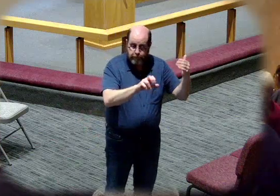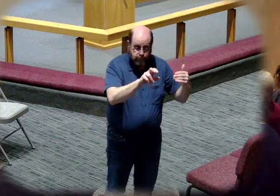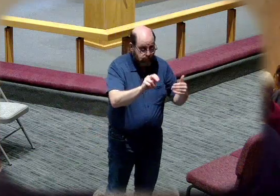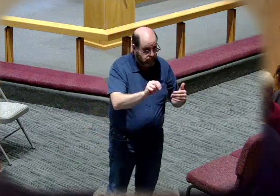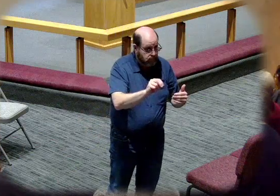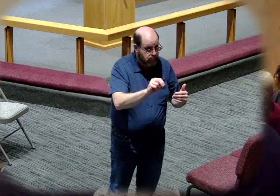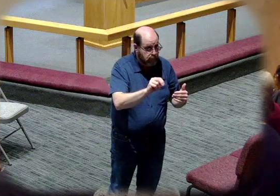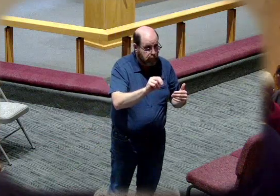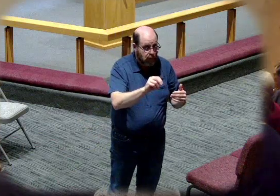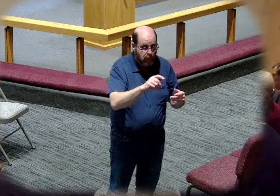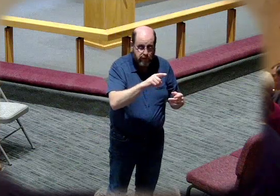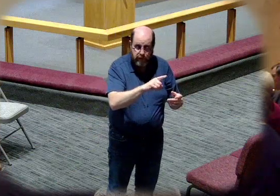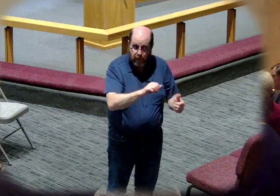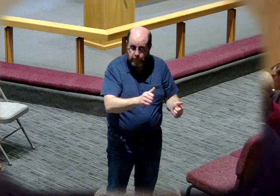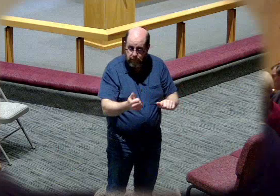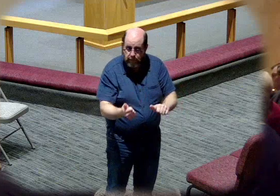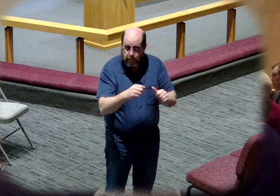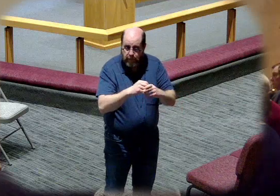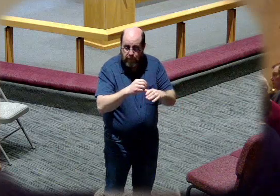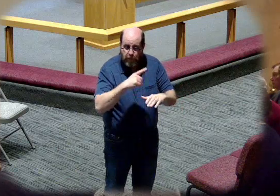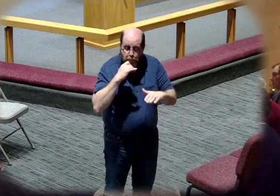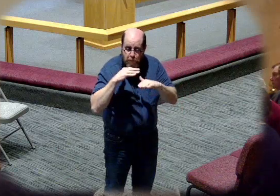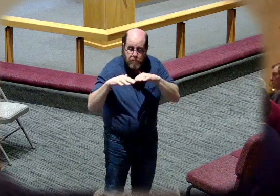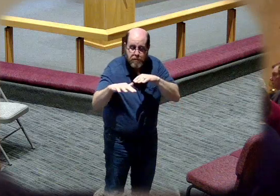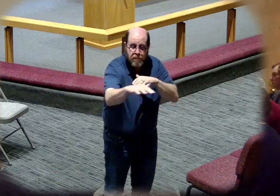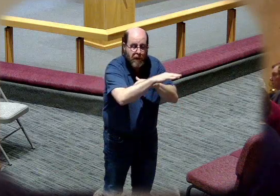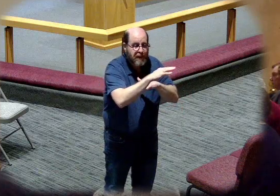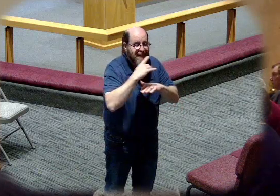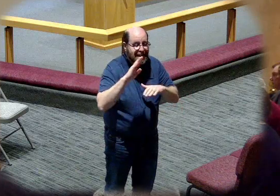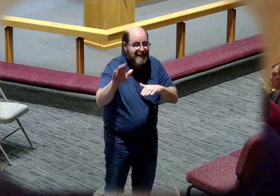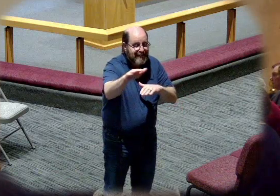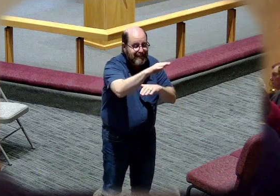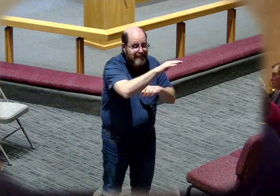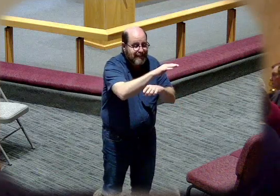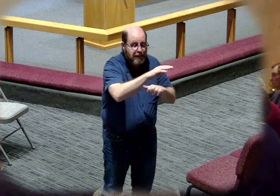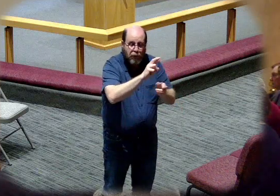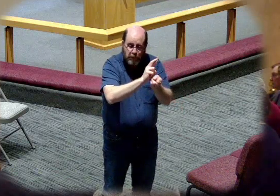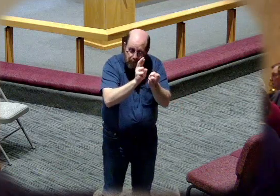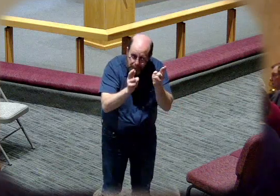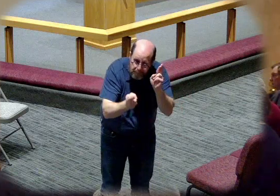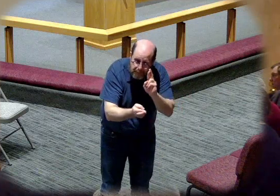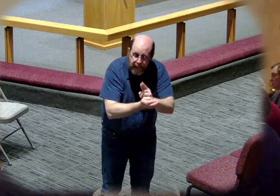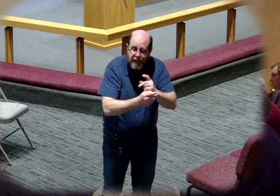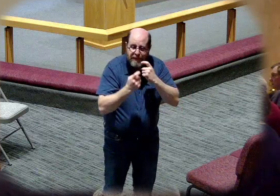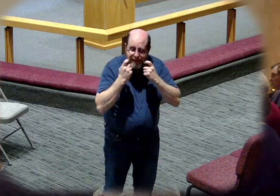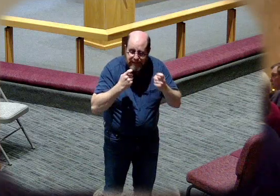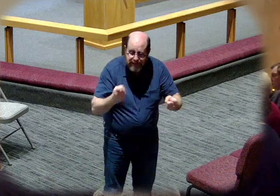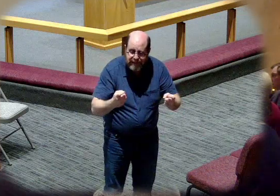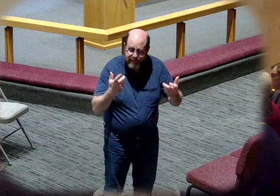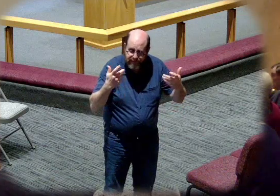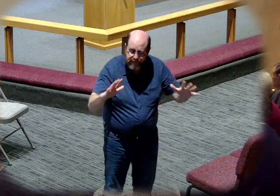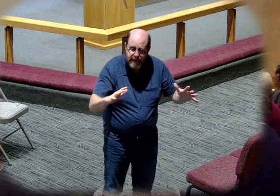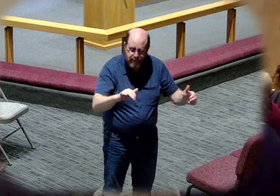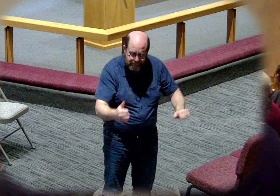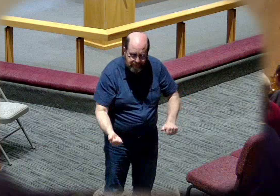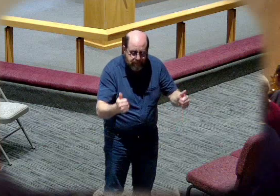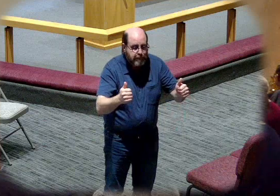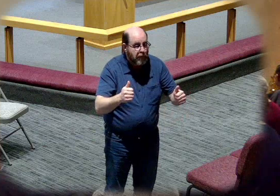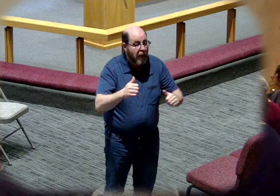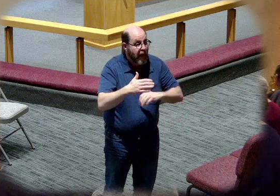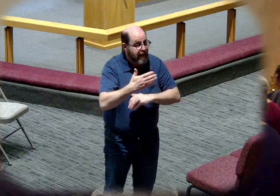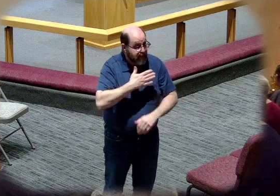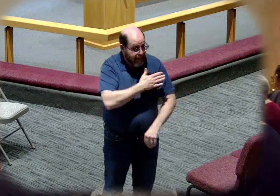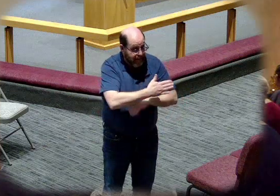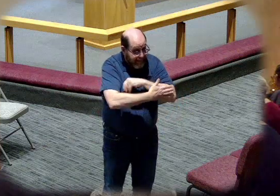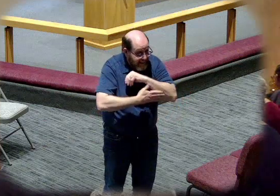Baptizing in the wilderness, proclaiming a baptism of repentance for the forgiveness of sins. And all the country of